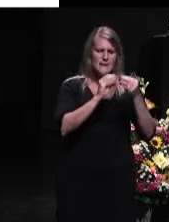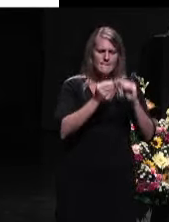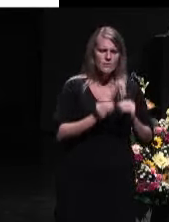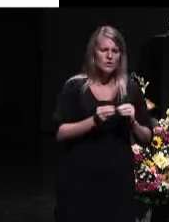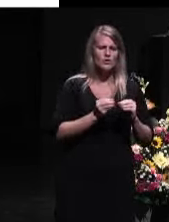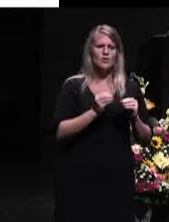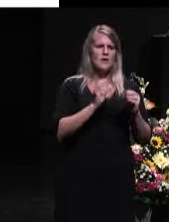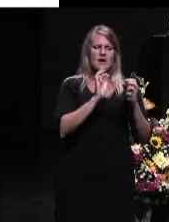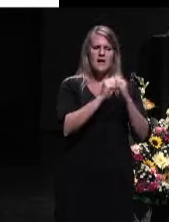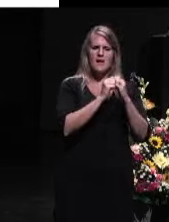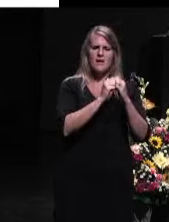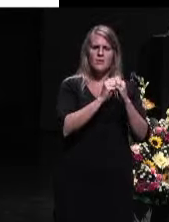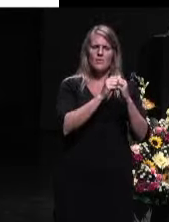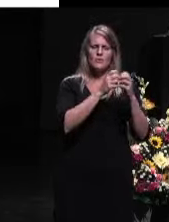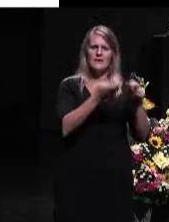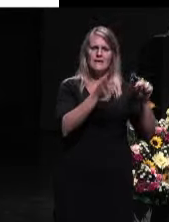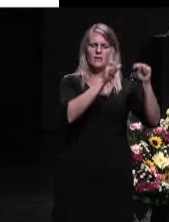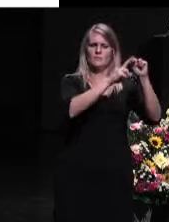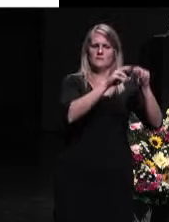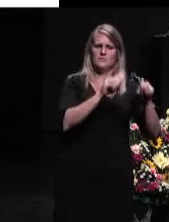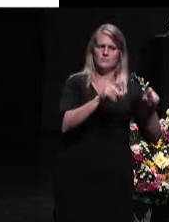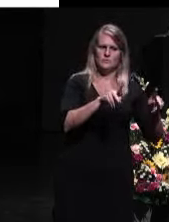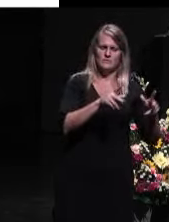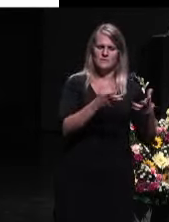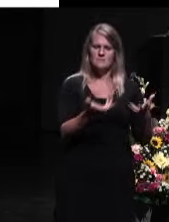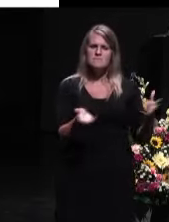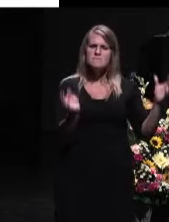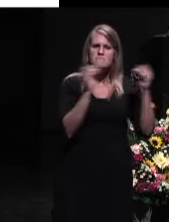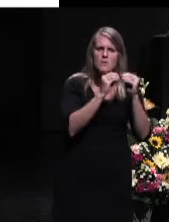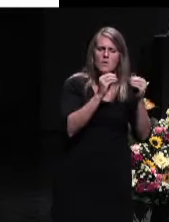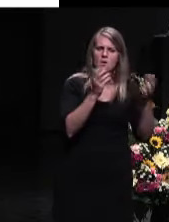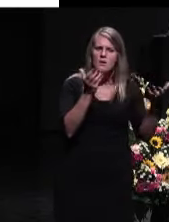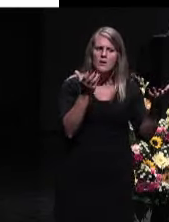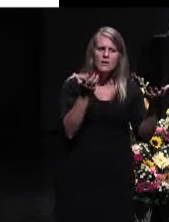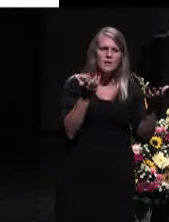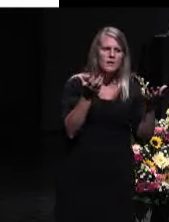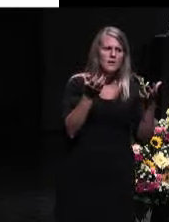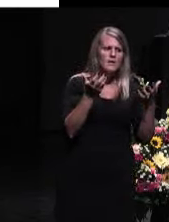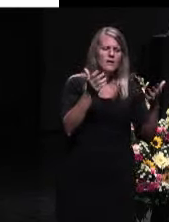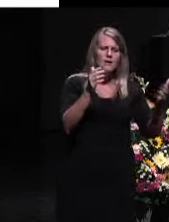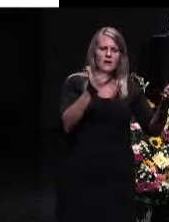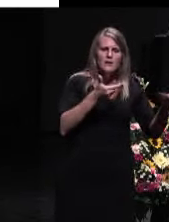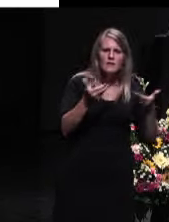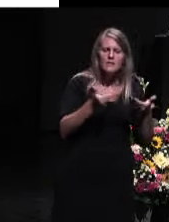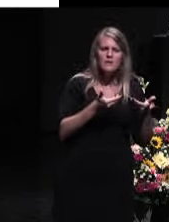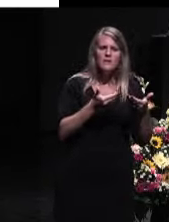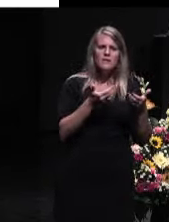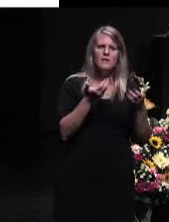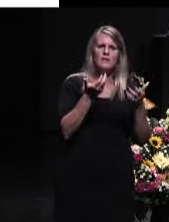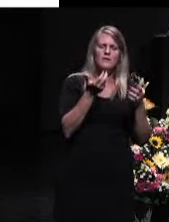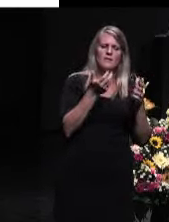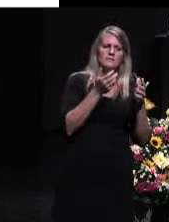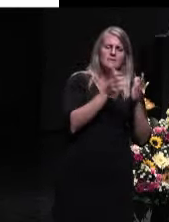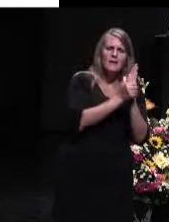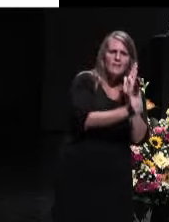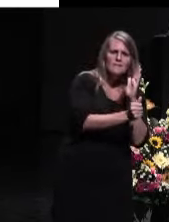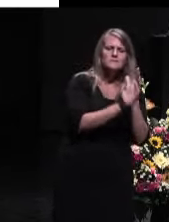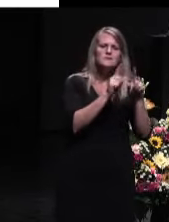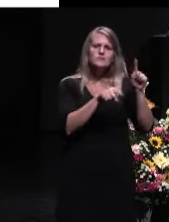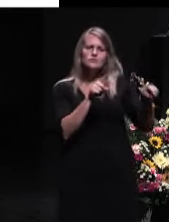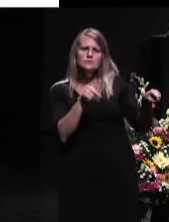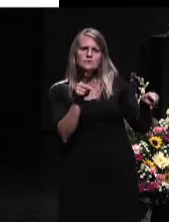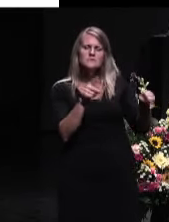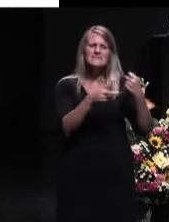do we increase the opportunities, how do we employ more diverse talent, how do we retain, and how do we develop